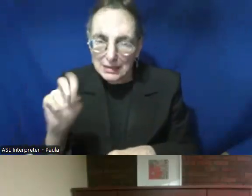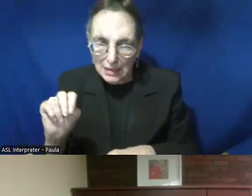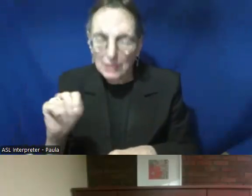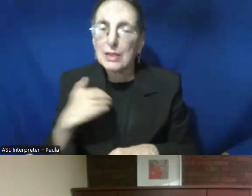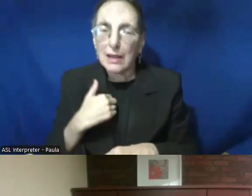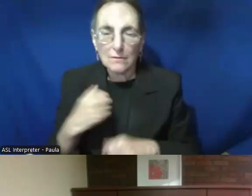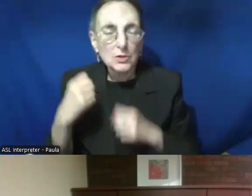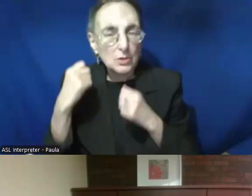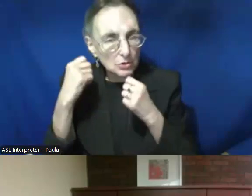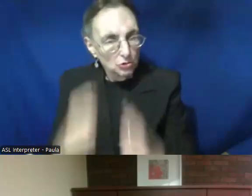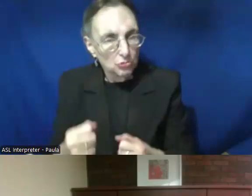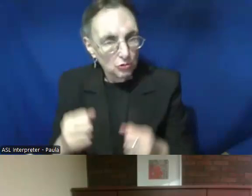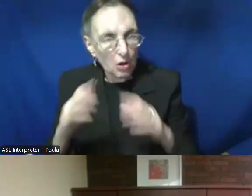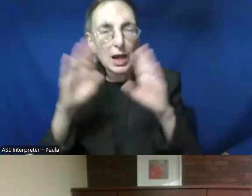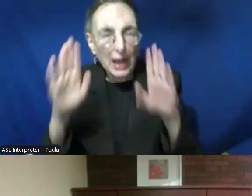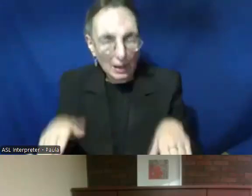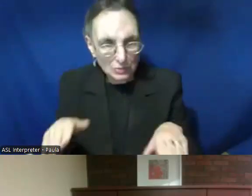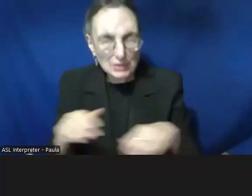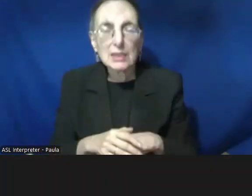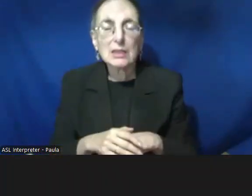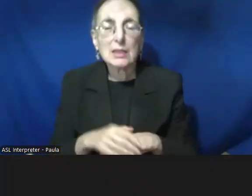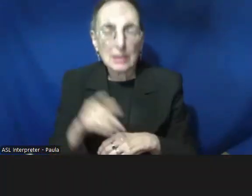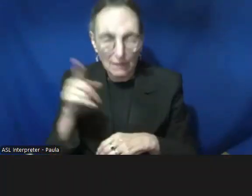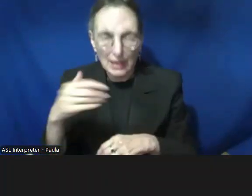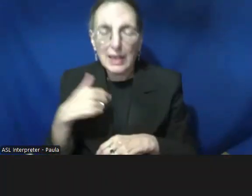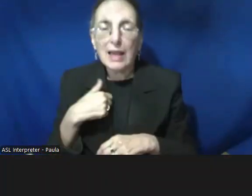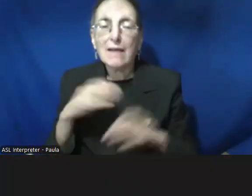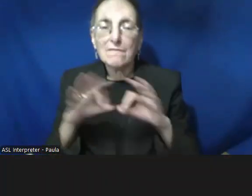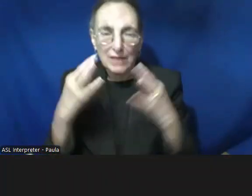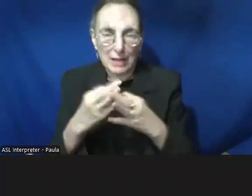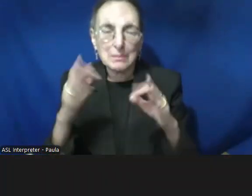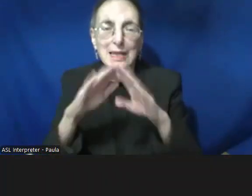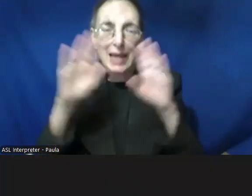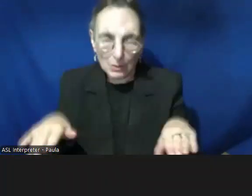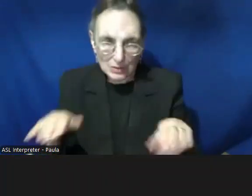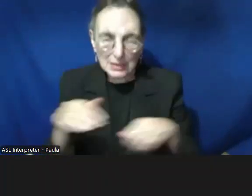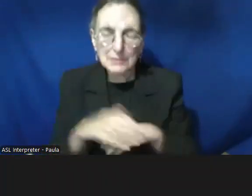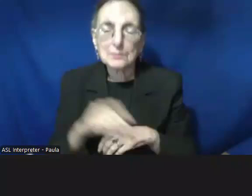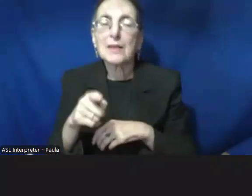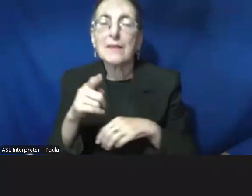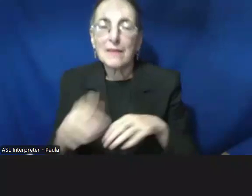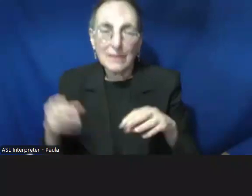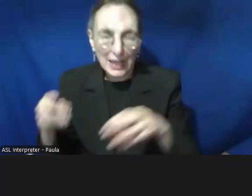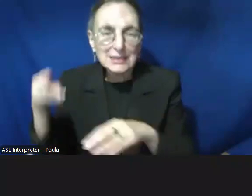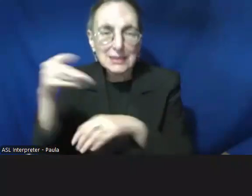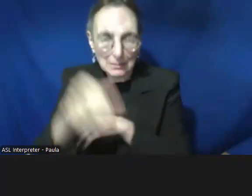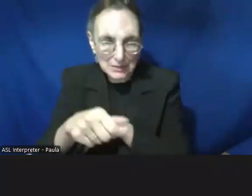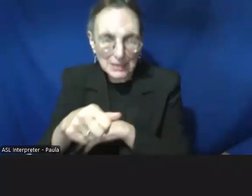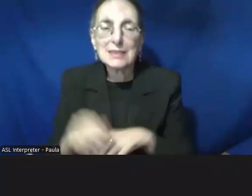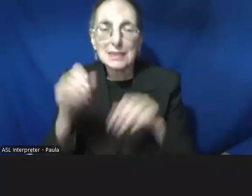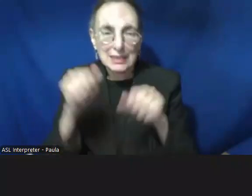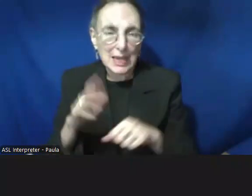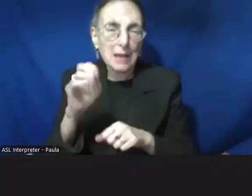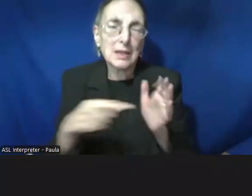housing authority does have family housing, which is subsidized, and it can be affordable for grandparents raising